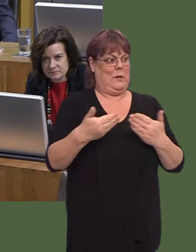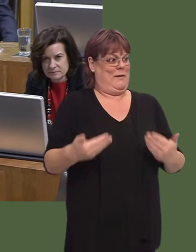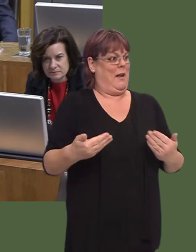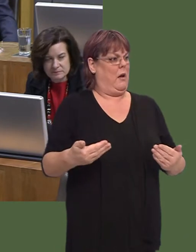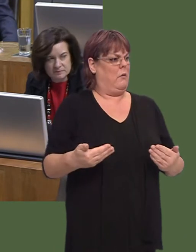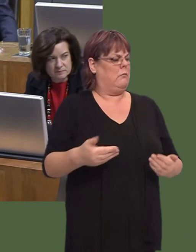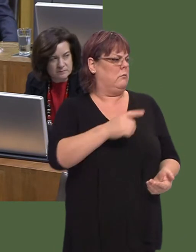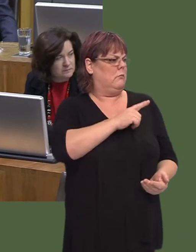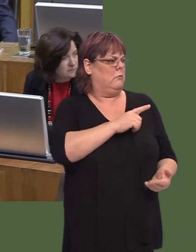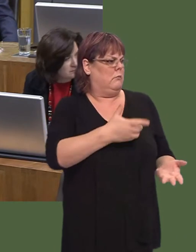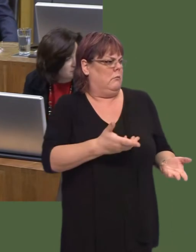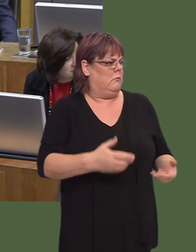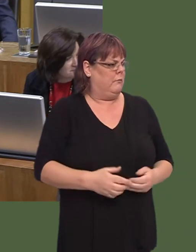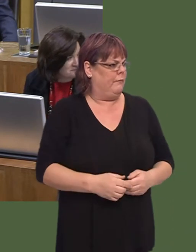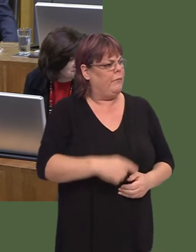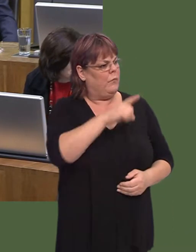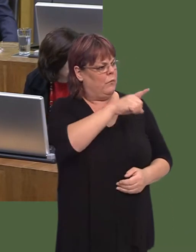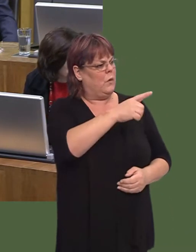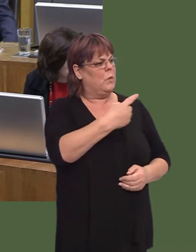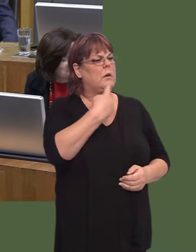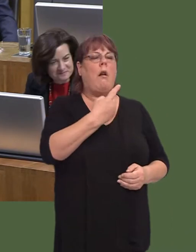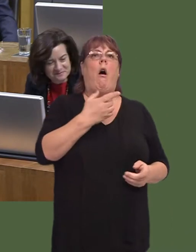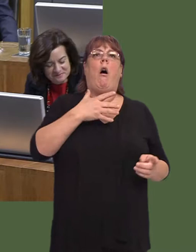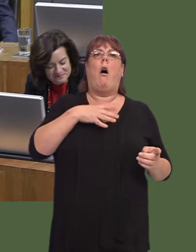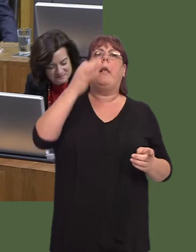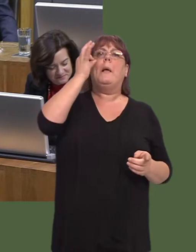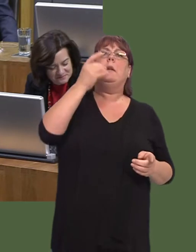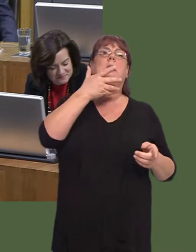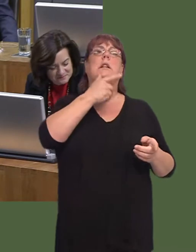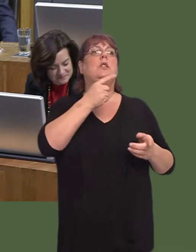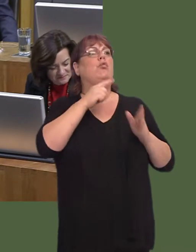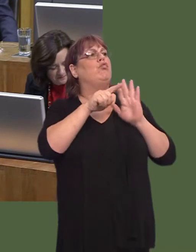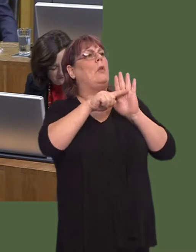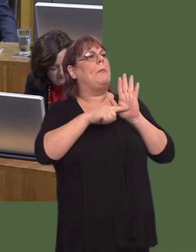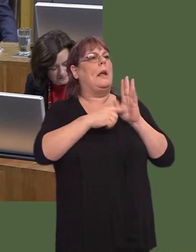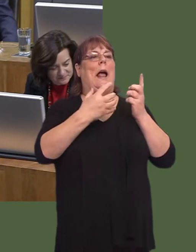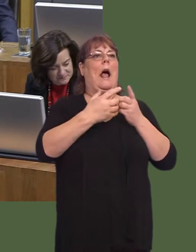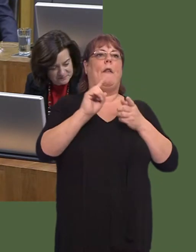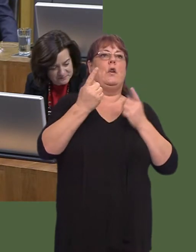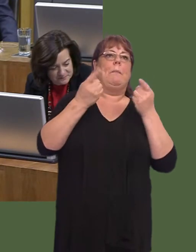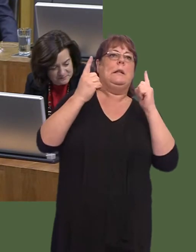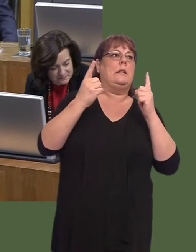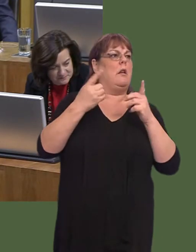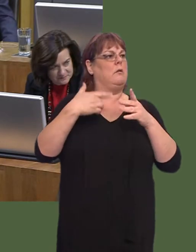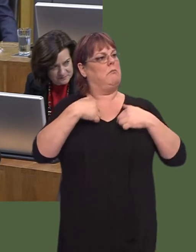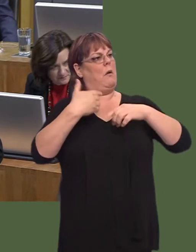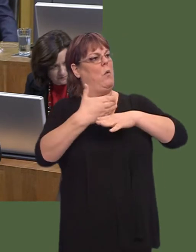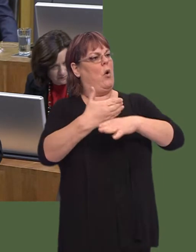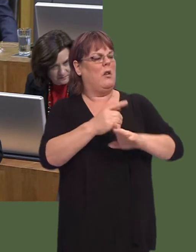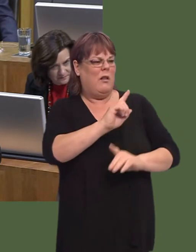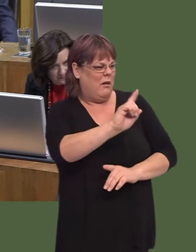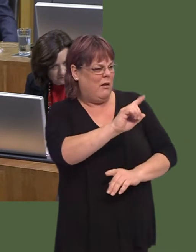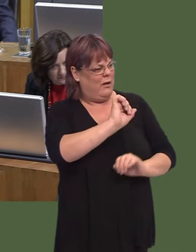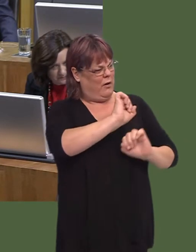day for no apparent reason. And also he said that the committee should make recommendations about the running of the First Minister's office. It's not a matter for the committee as to how the